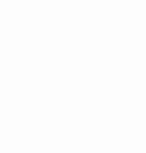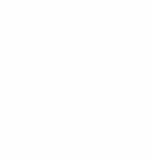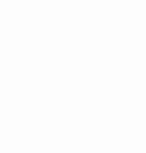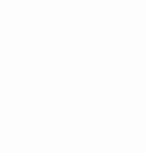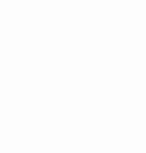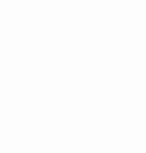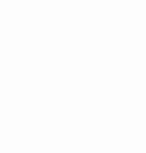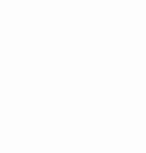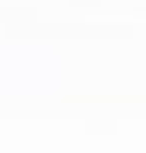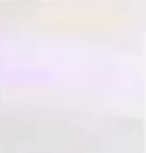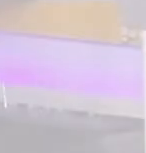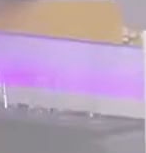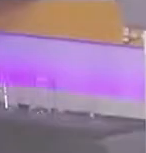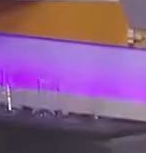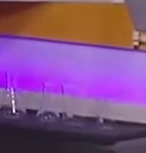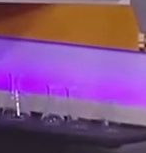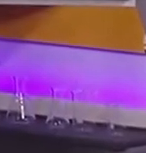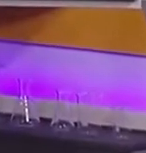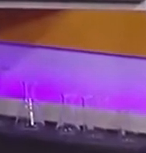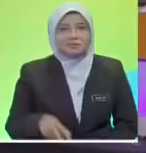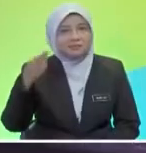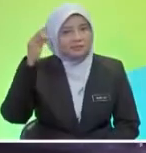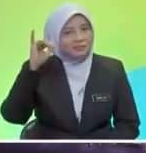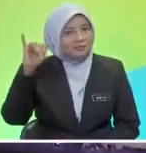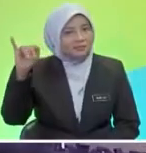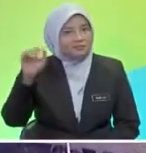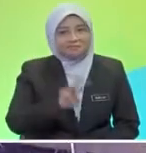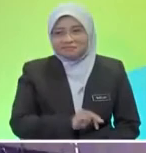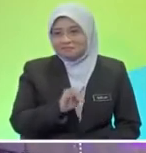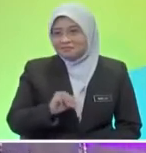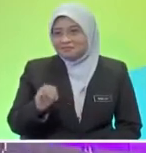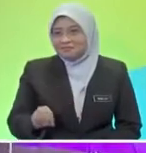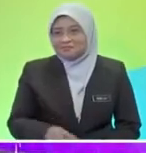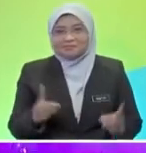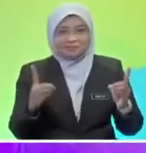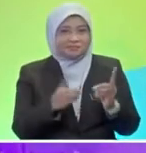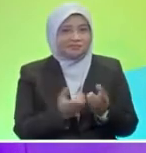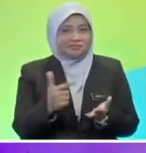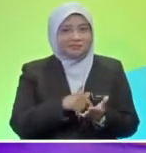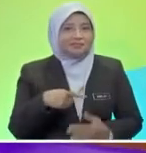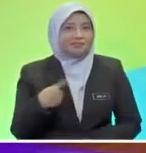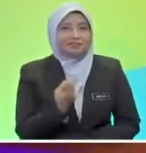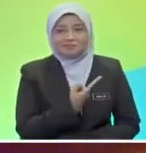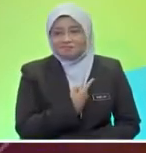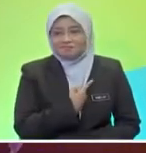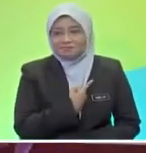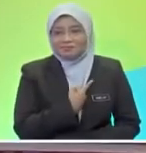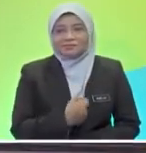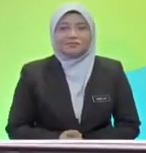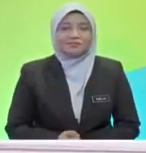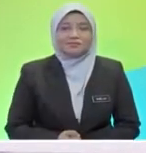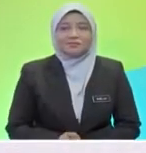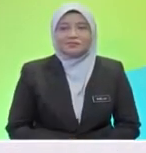didiktv KPM. Hi pupils, welcome back to our class for slot Prasekolah today, and we are